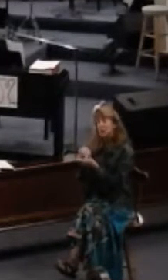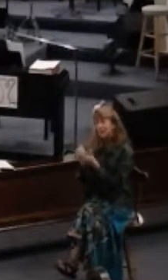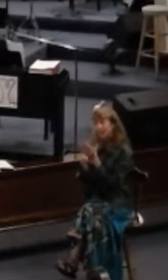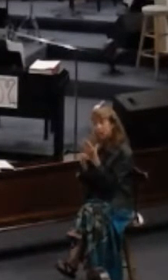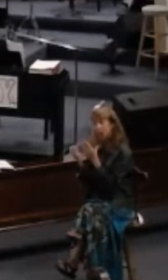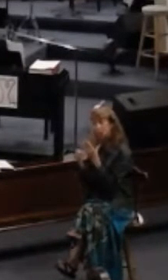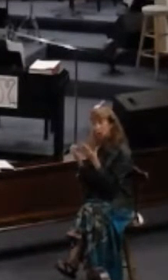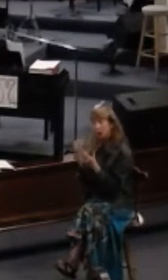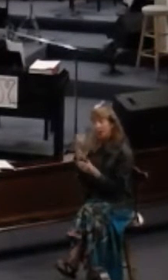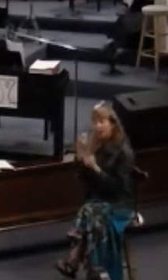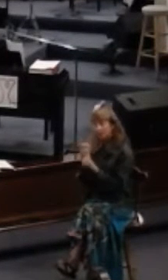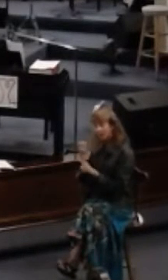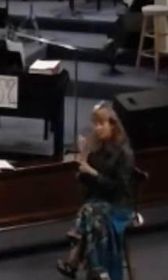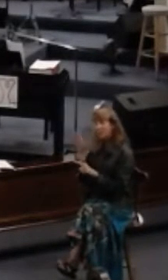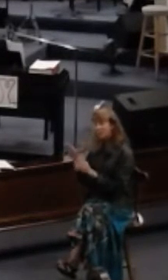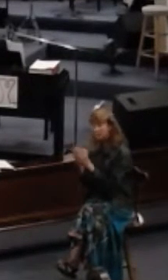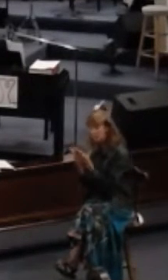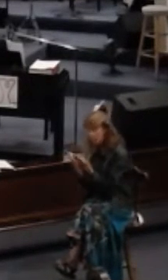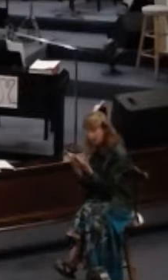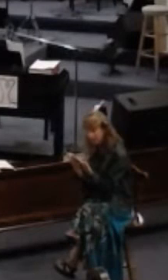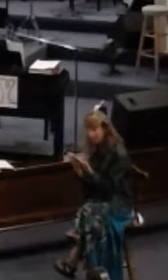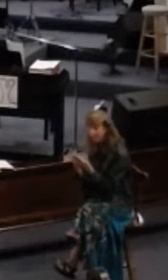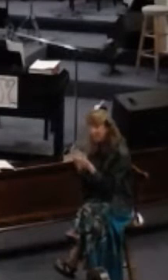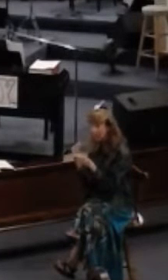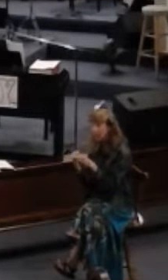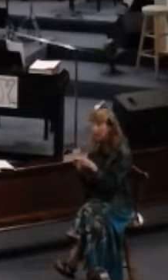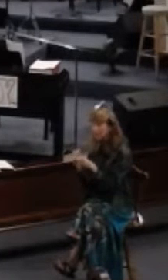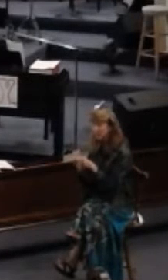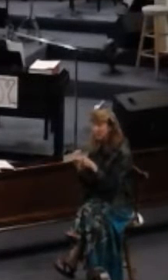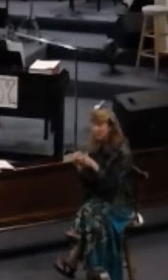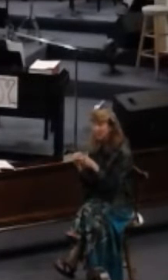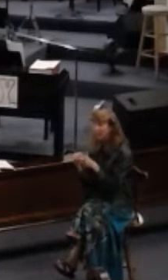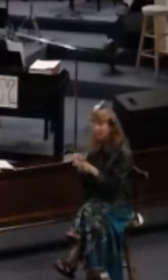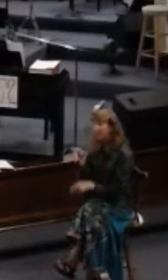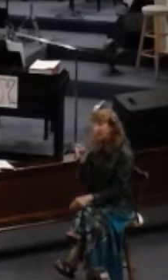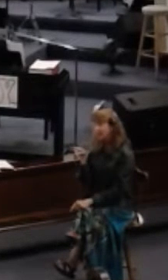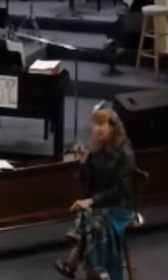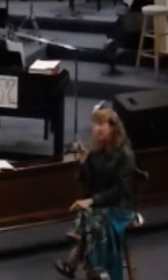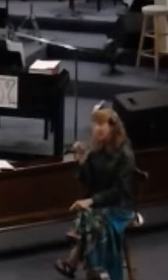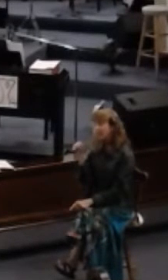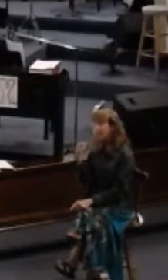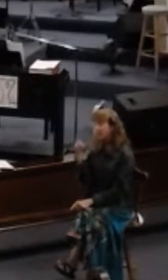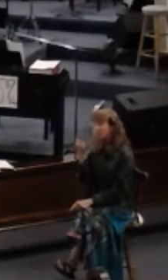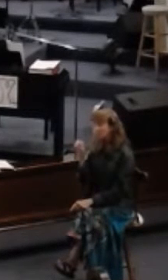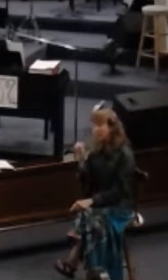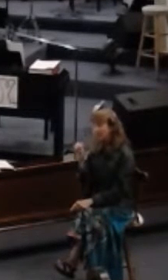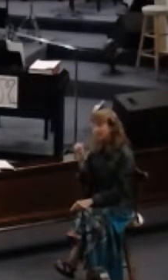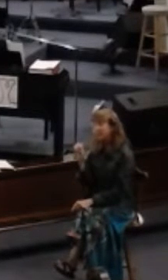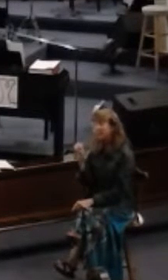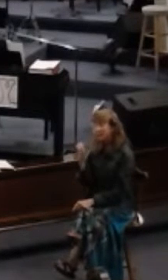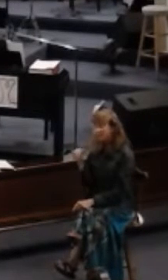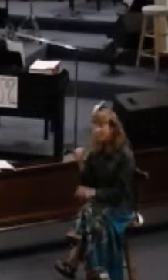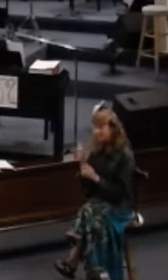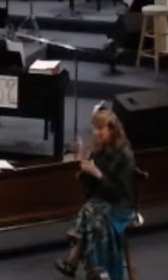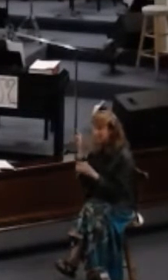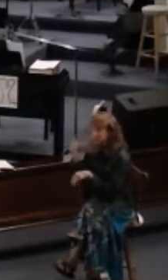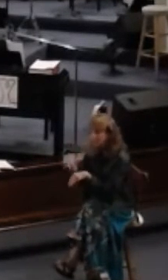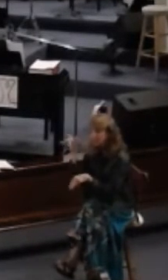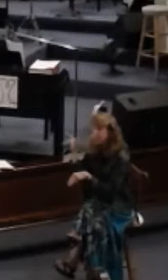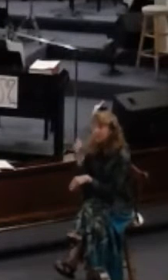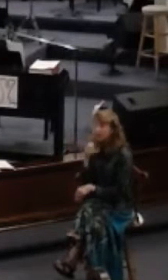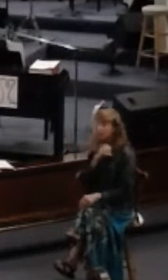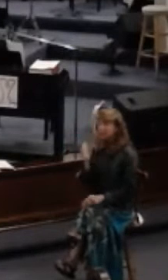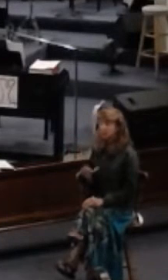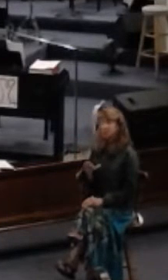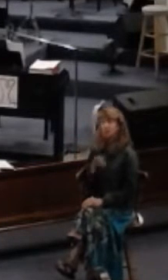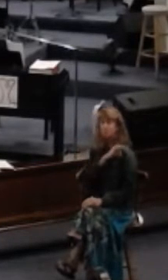article based on his book. The article was entitled, "The Plague and Christian Advantage." Let me share some